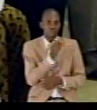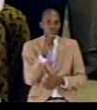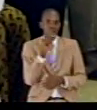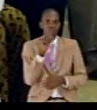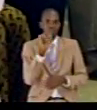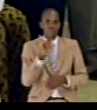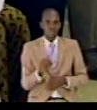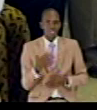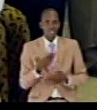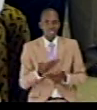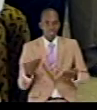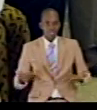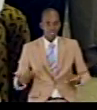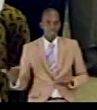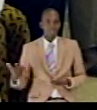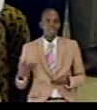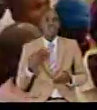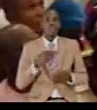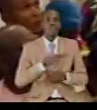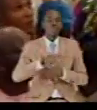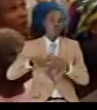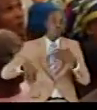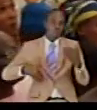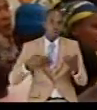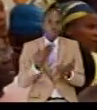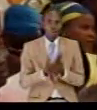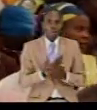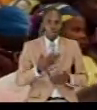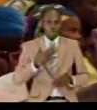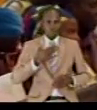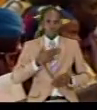I said, put your name there, and